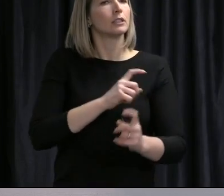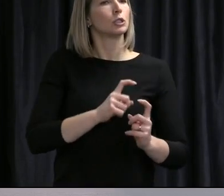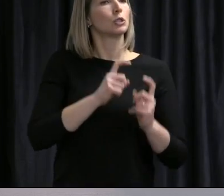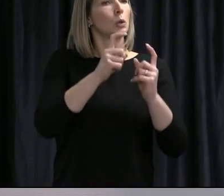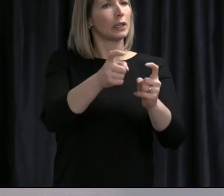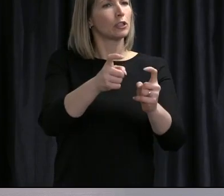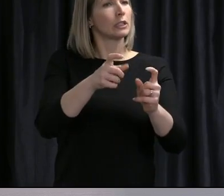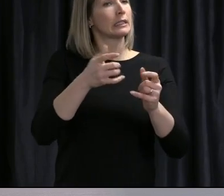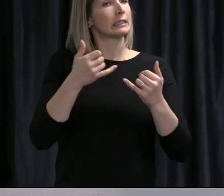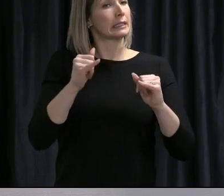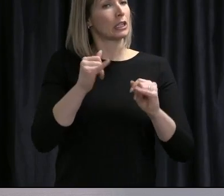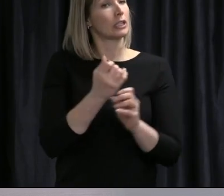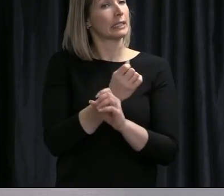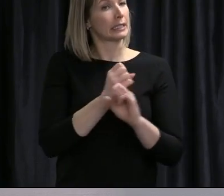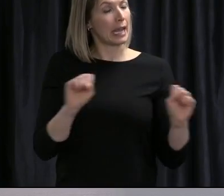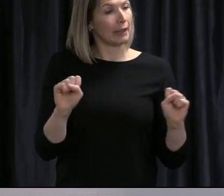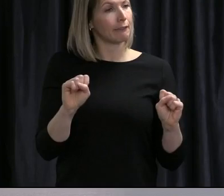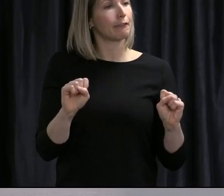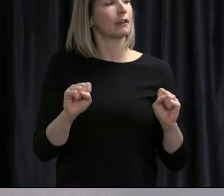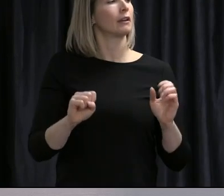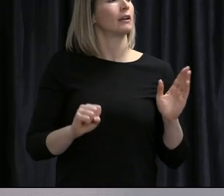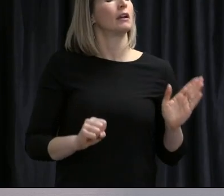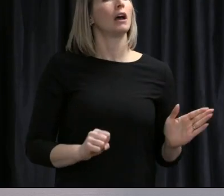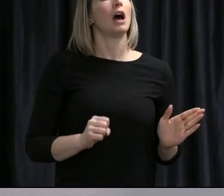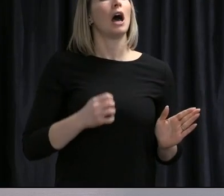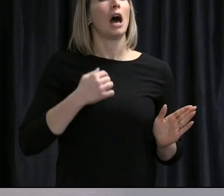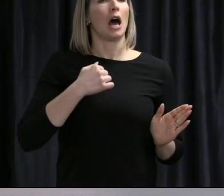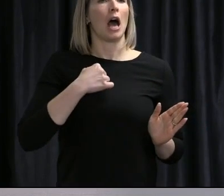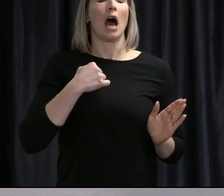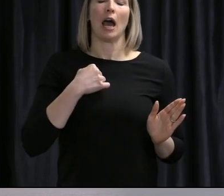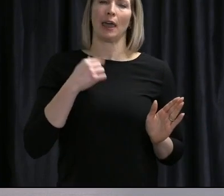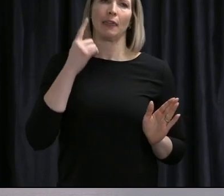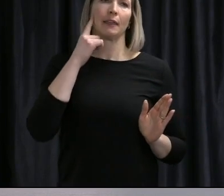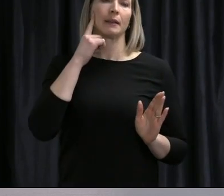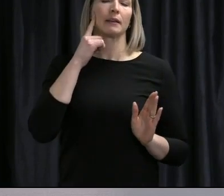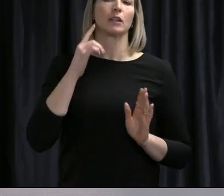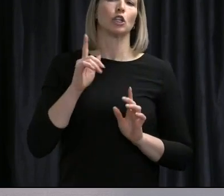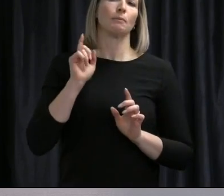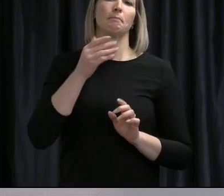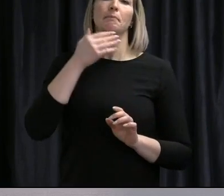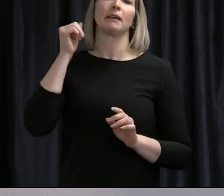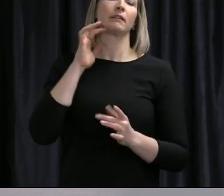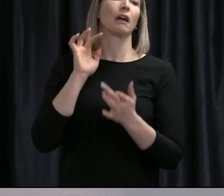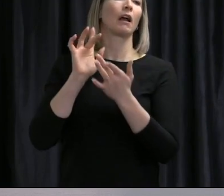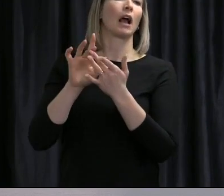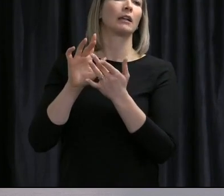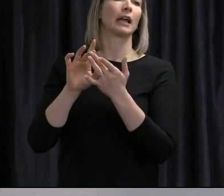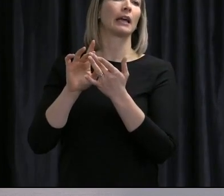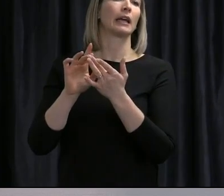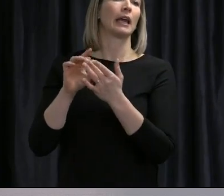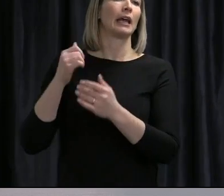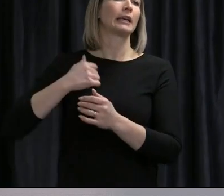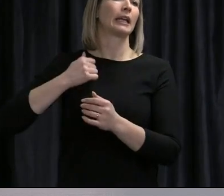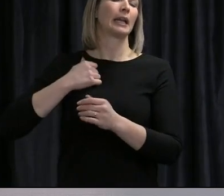donate blood? My understanding is that would be arranged through the Canadian Blood Services, which are a parallel